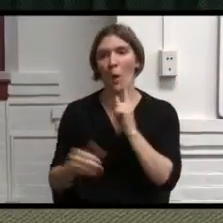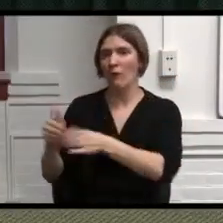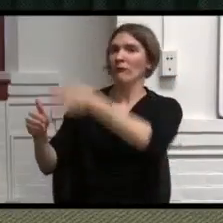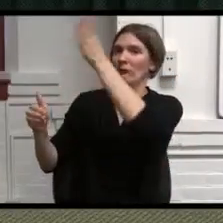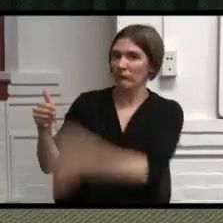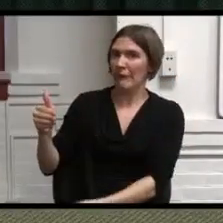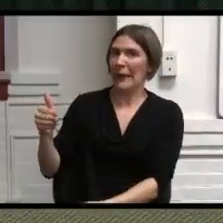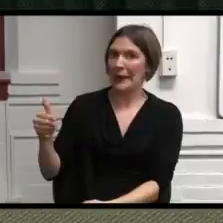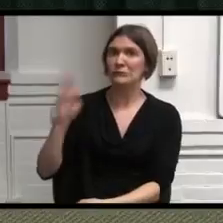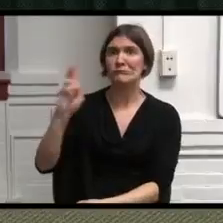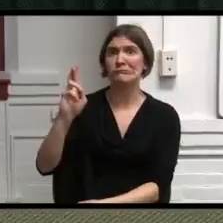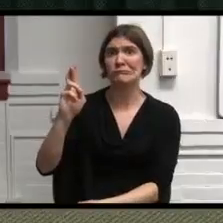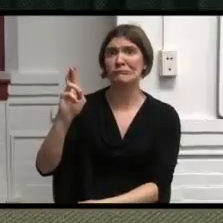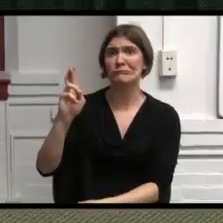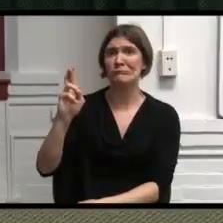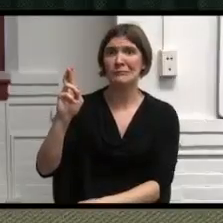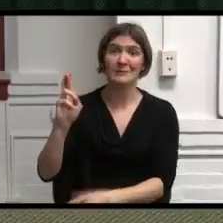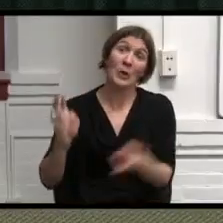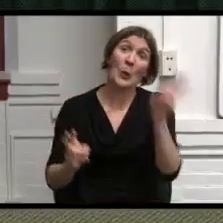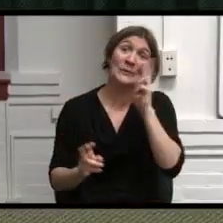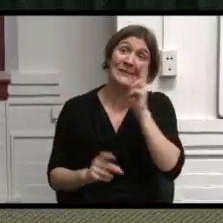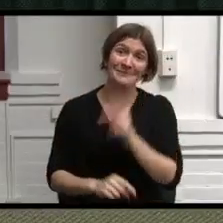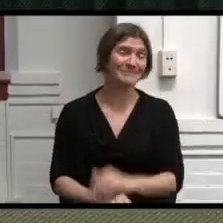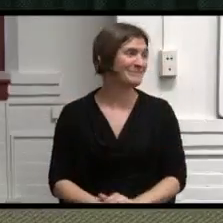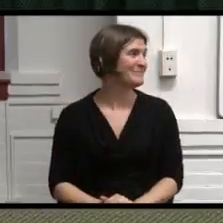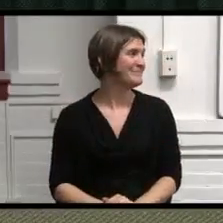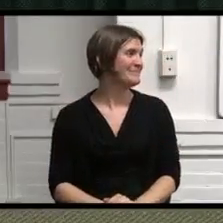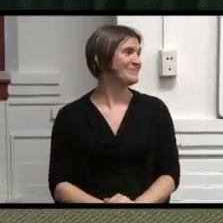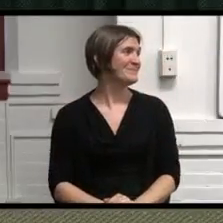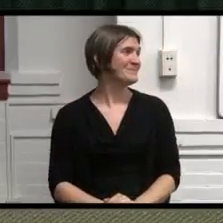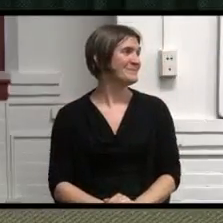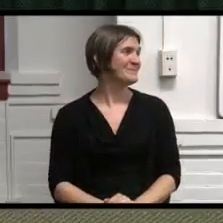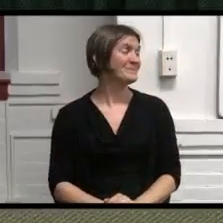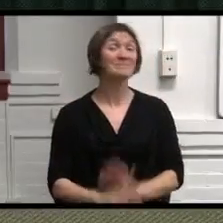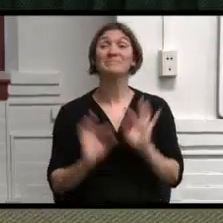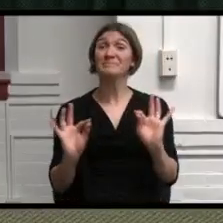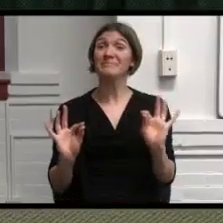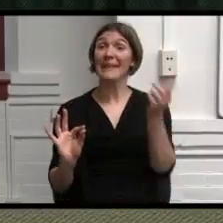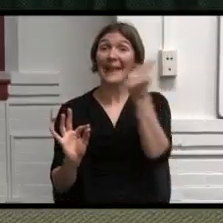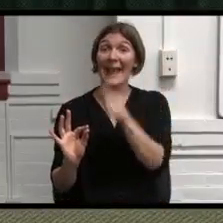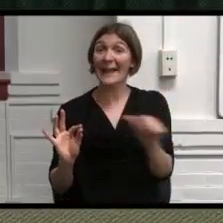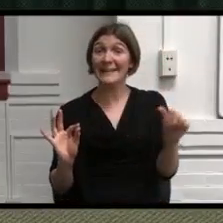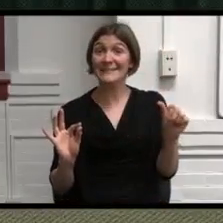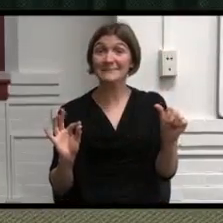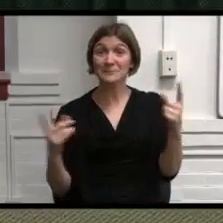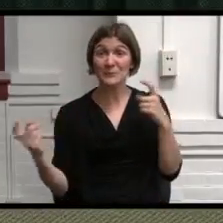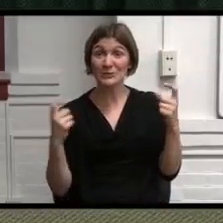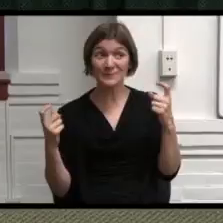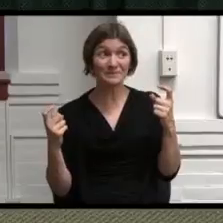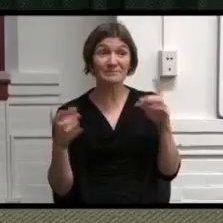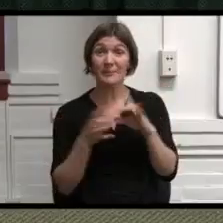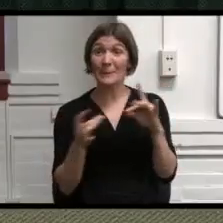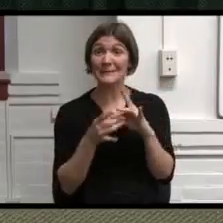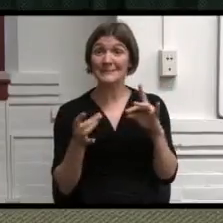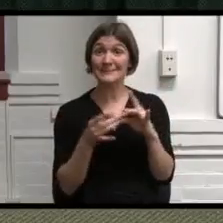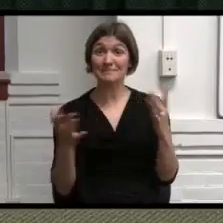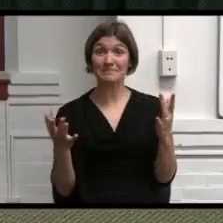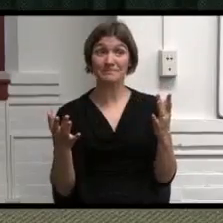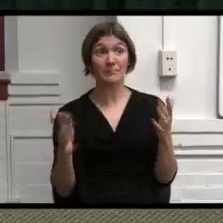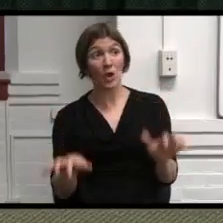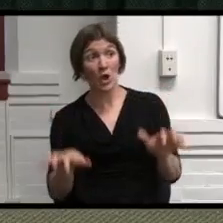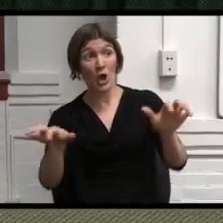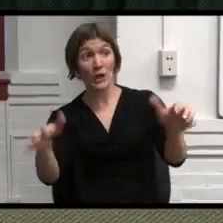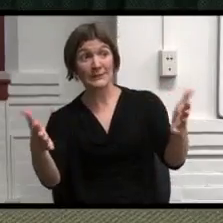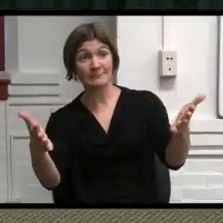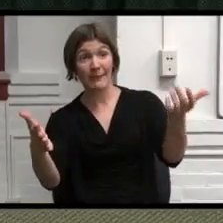be over with, Not want an annual grant, but. yeah. Okay. Okay, does anybody on the board have any questions or comments? Does anybody in